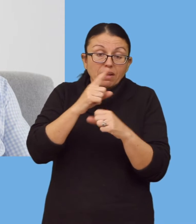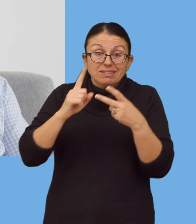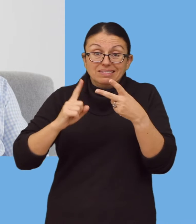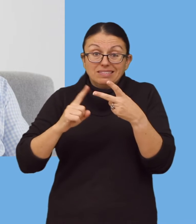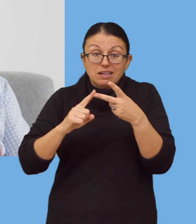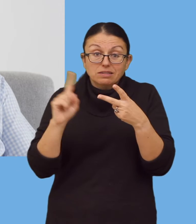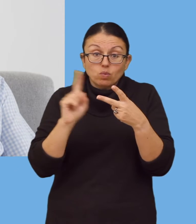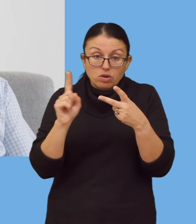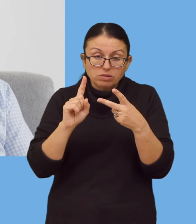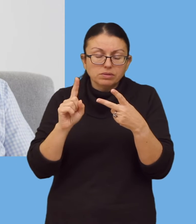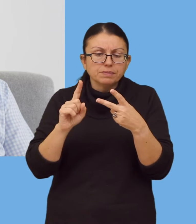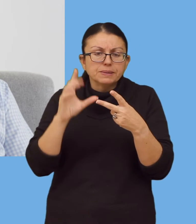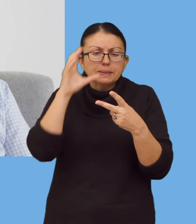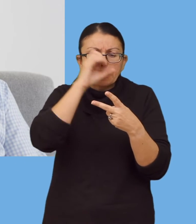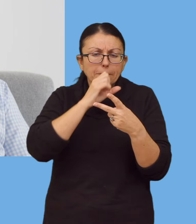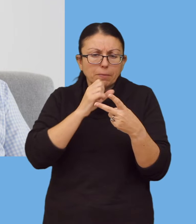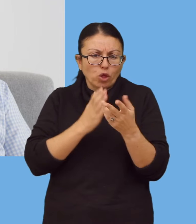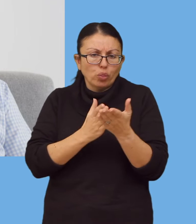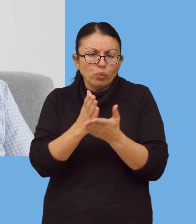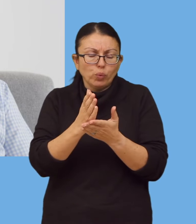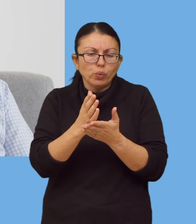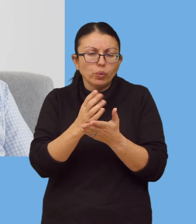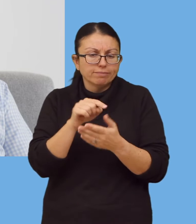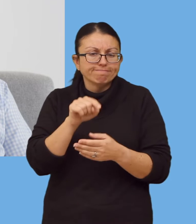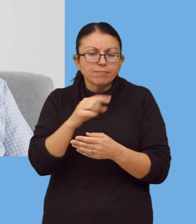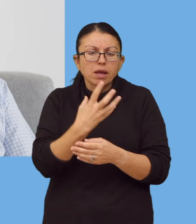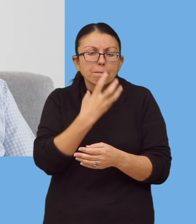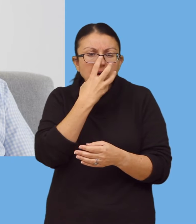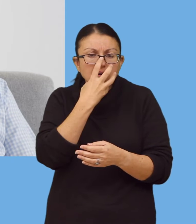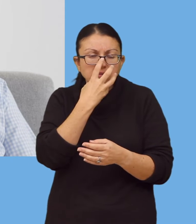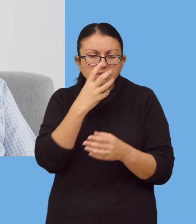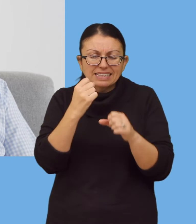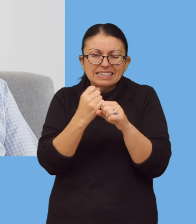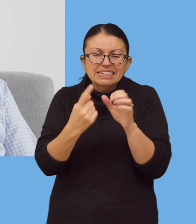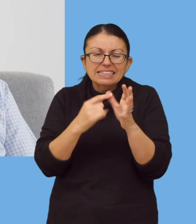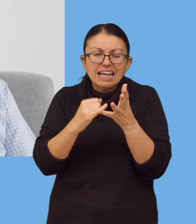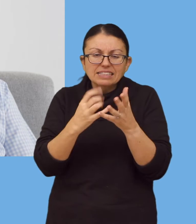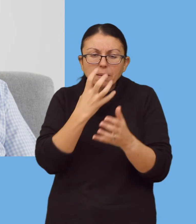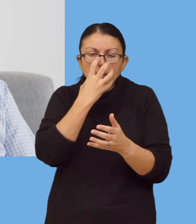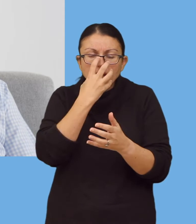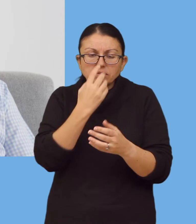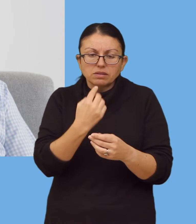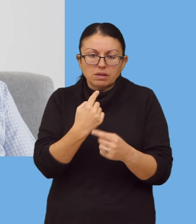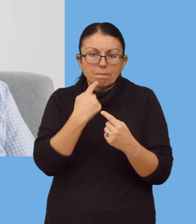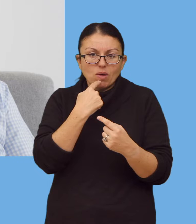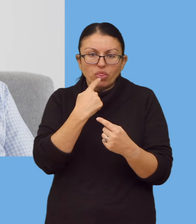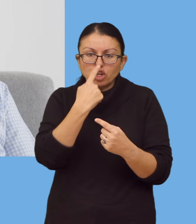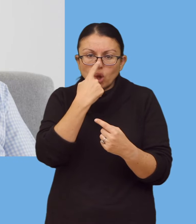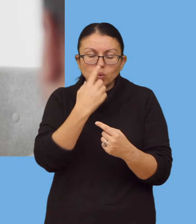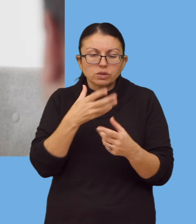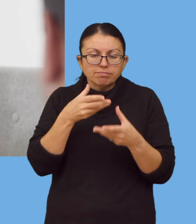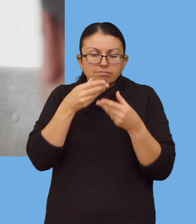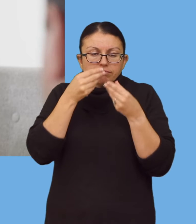other second way of going off to sleep is through a gas that is delivered via a mask that goes around your mouth and